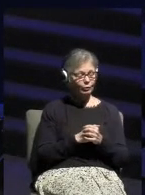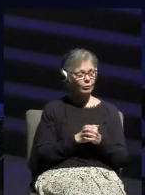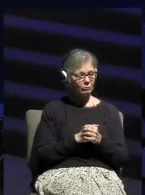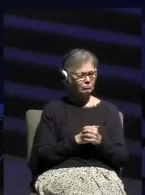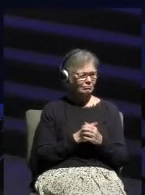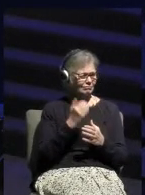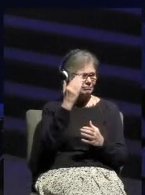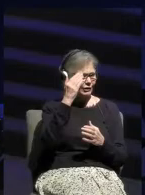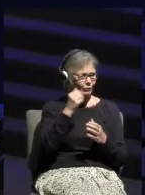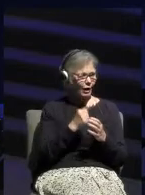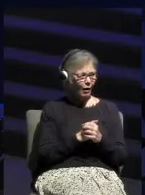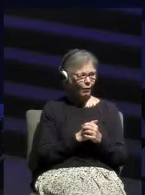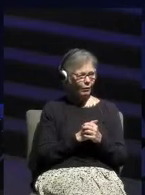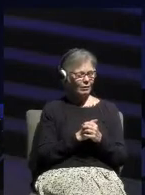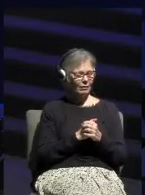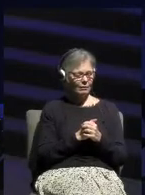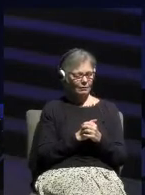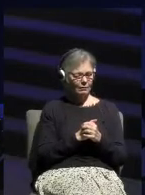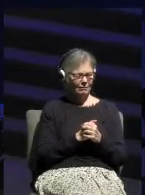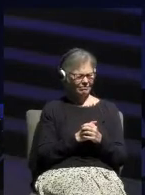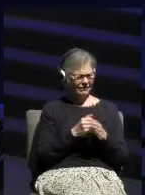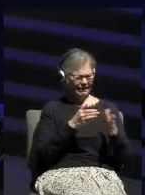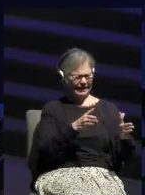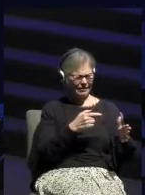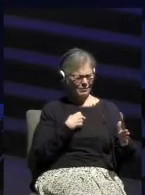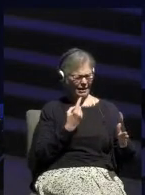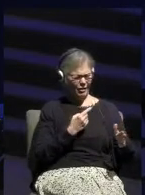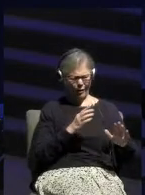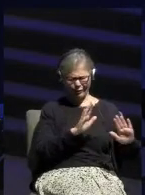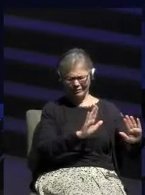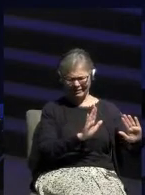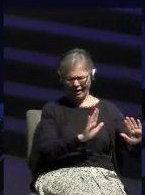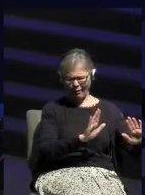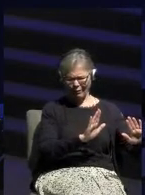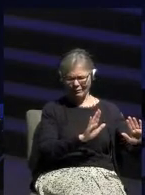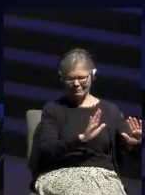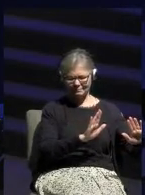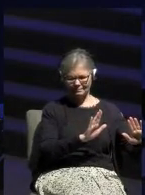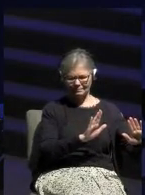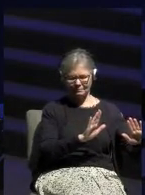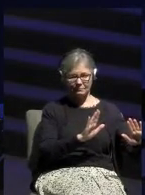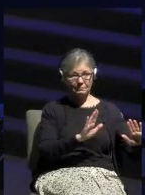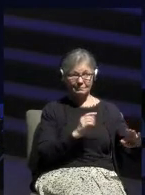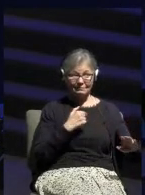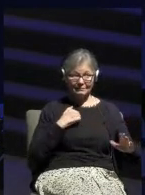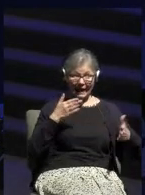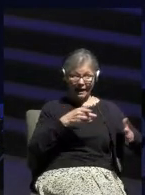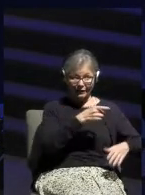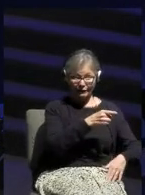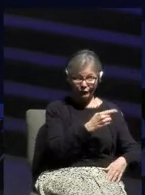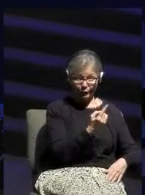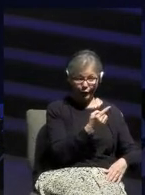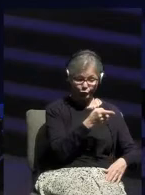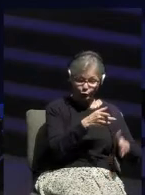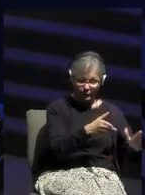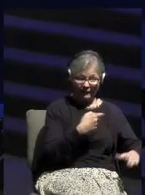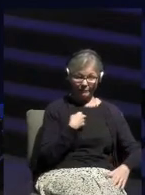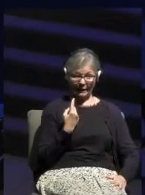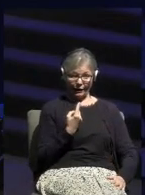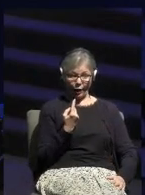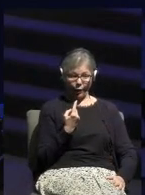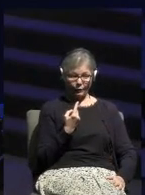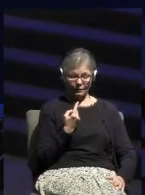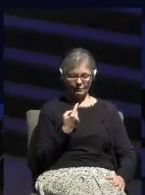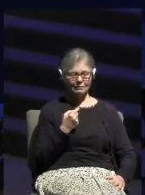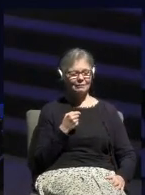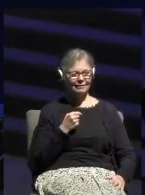you know what I'm saying? And it's just like, man, leave me alone. I'll leave you alone if you leave me alone. Right? That